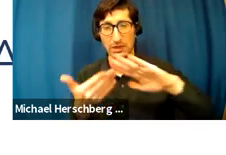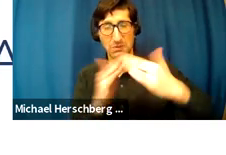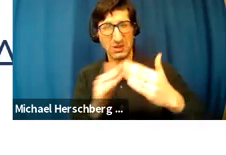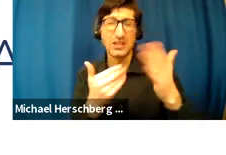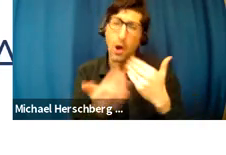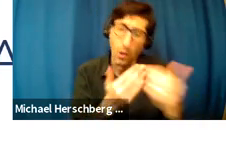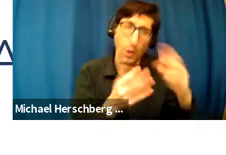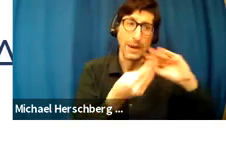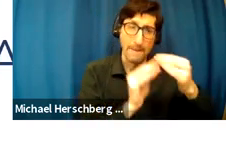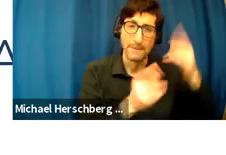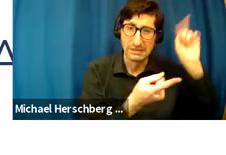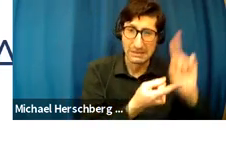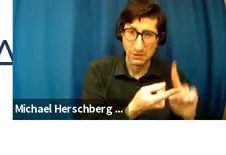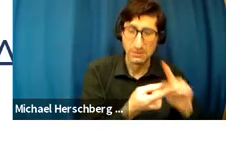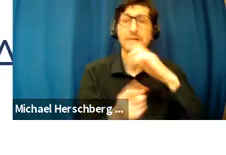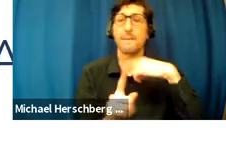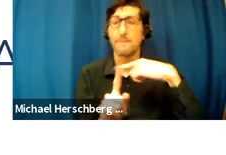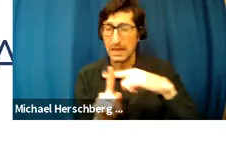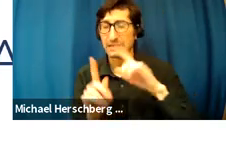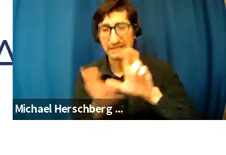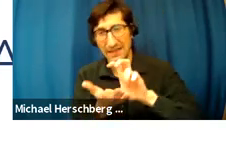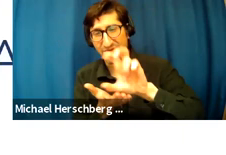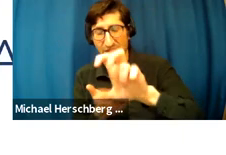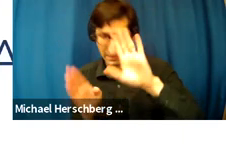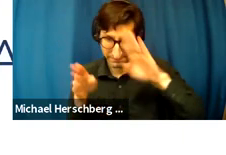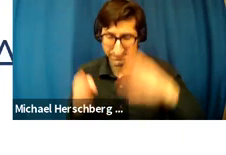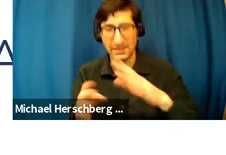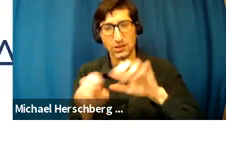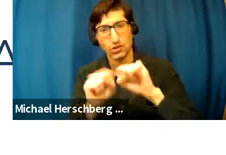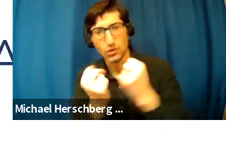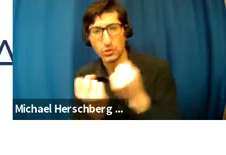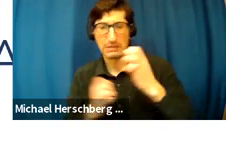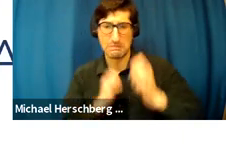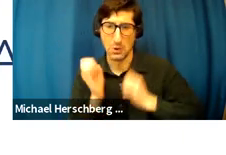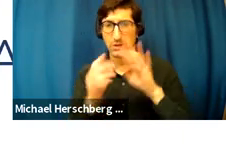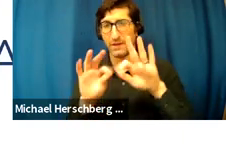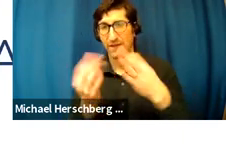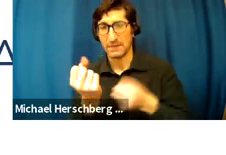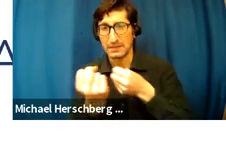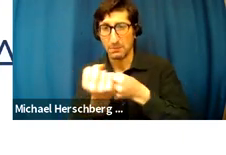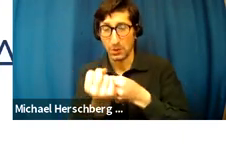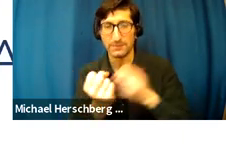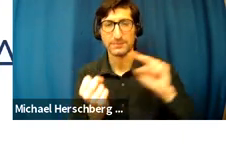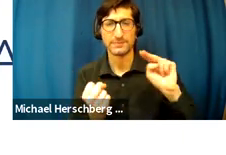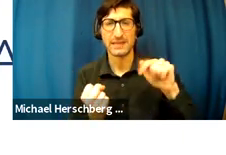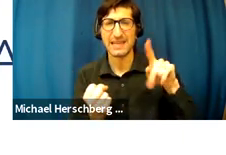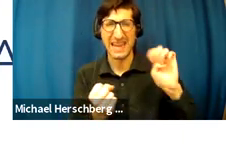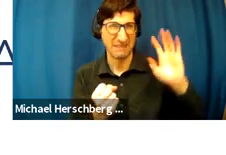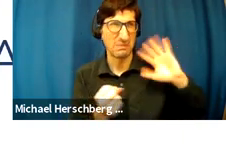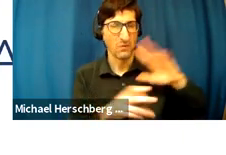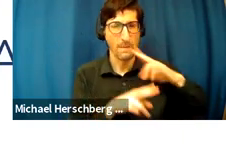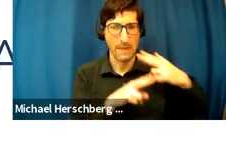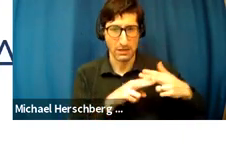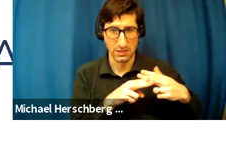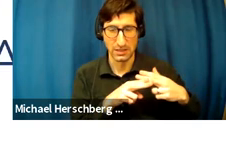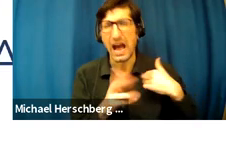enrollment and to invest in social, emotional, and family supports. As Nate mentioned earlier, I want to